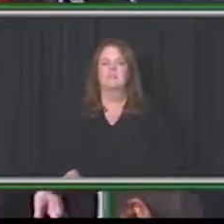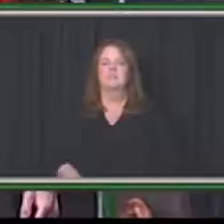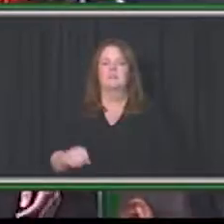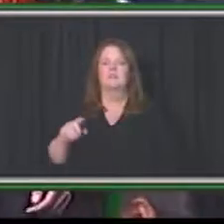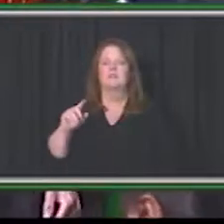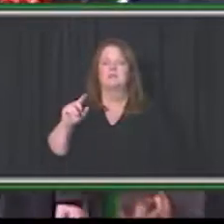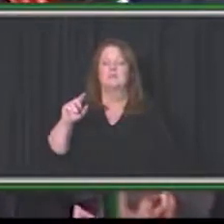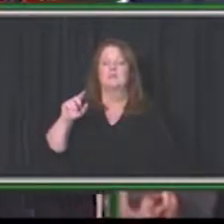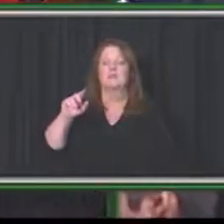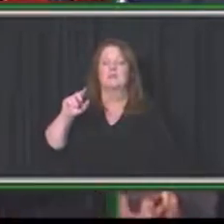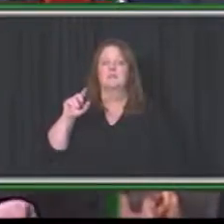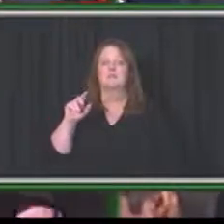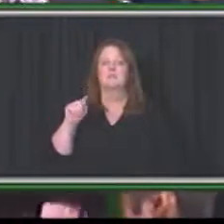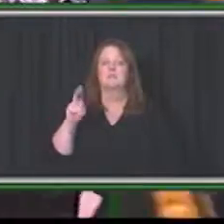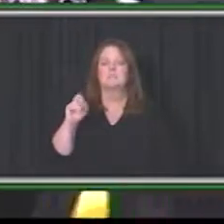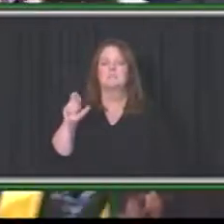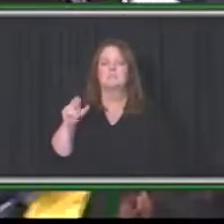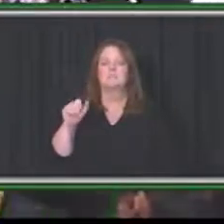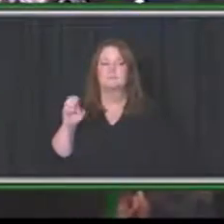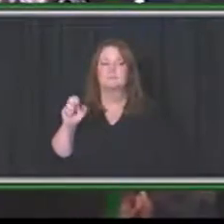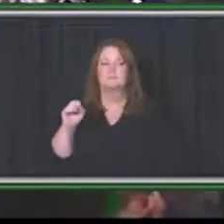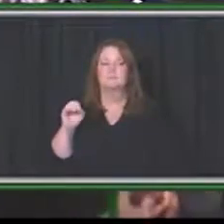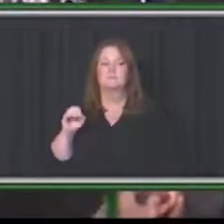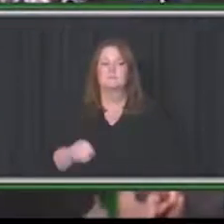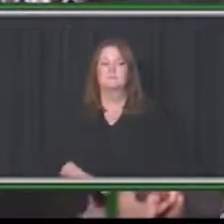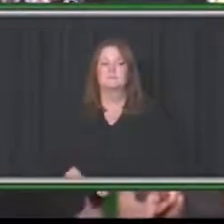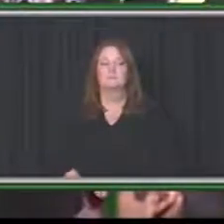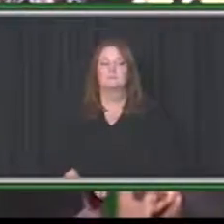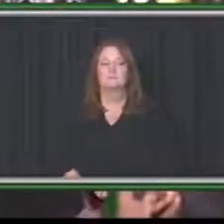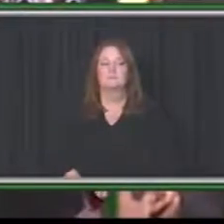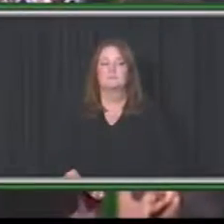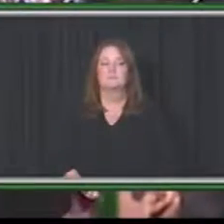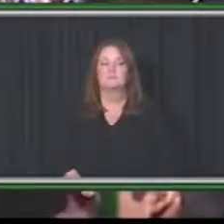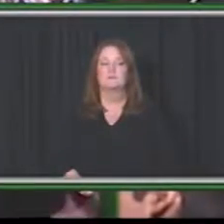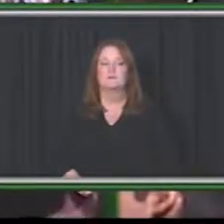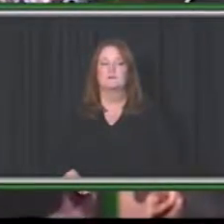Tyler Arroyo. Tina Tran.